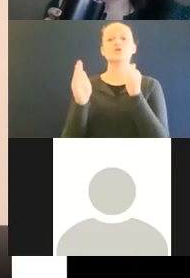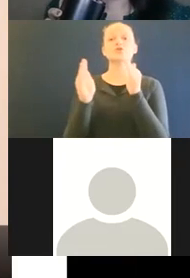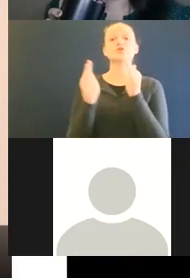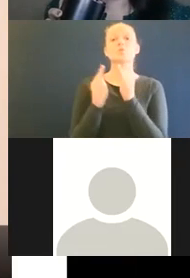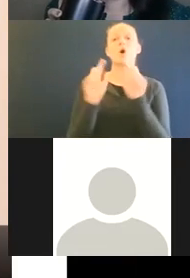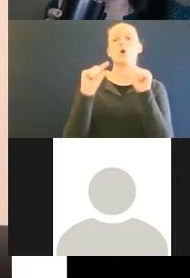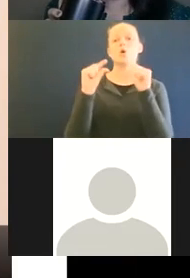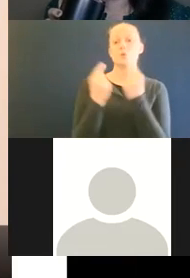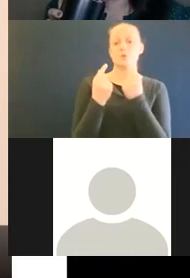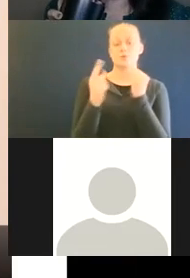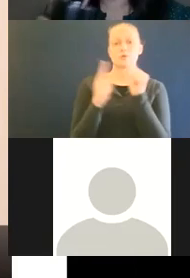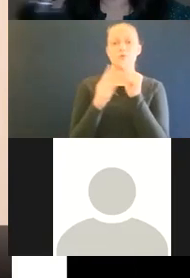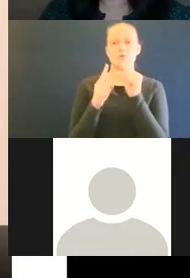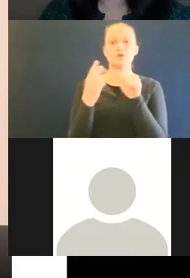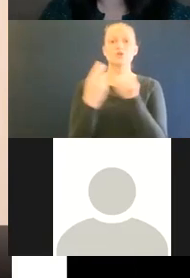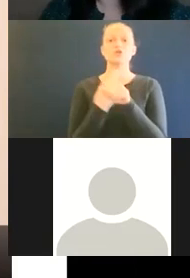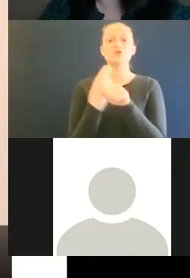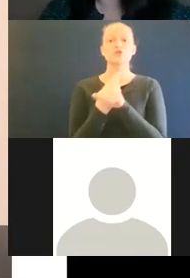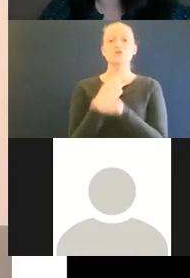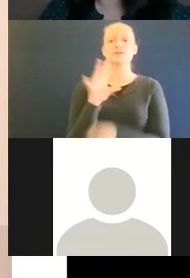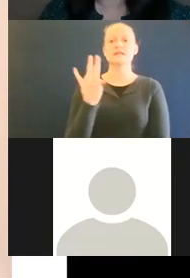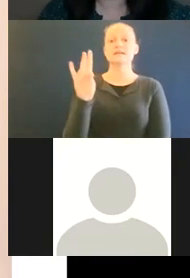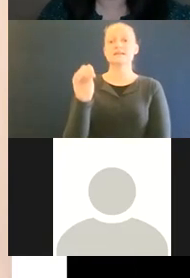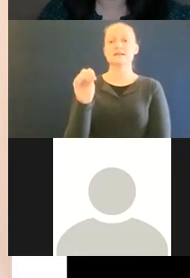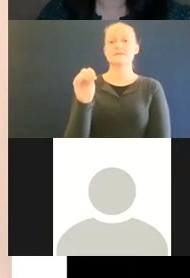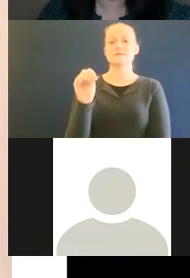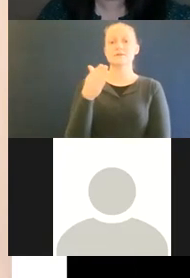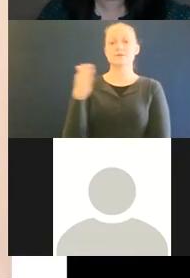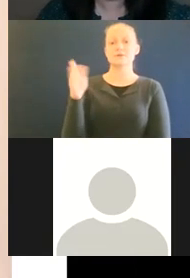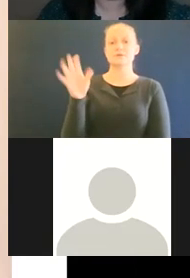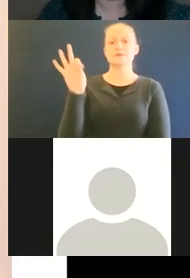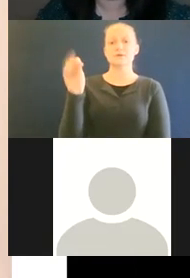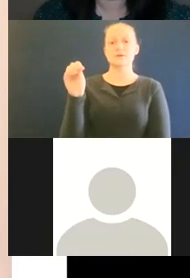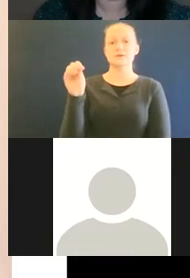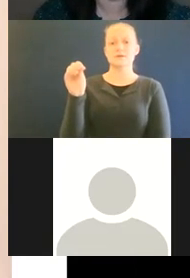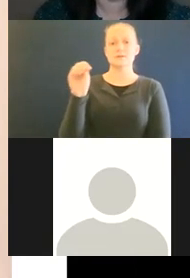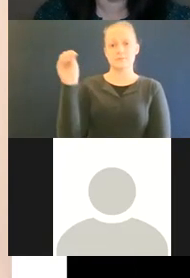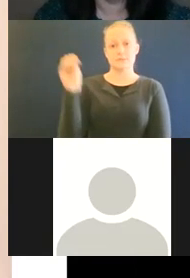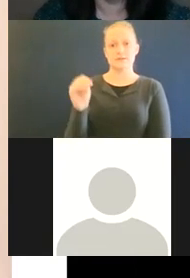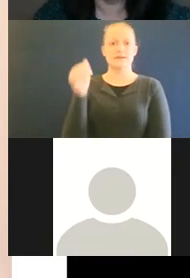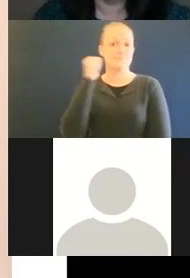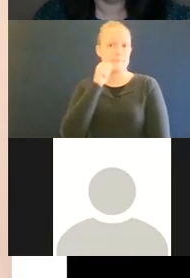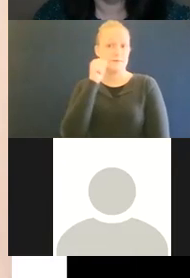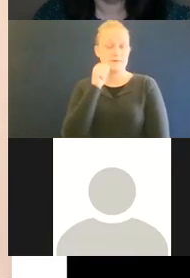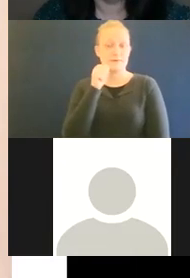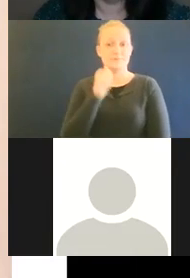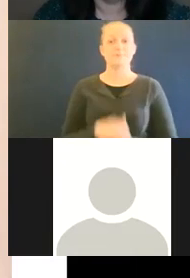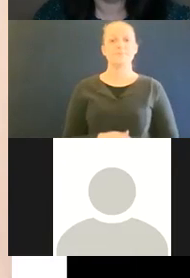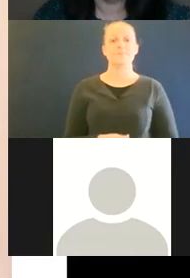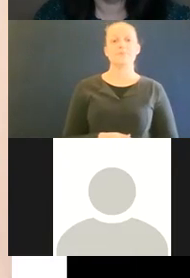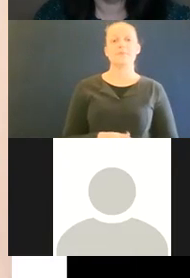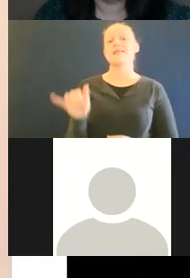words that we use in 70 to 90% of our day. Some of those words might